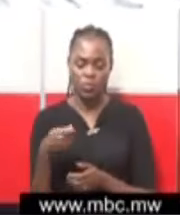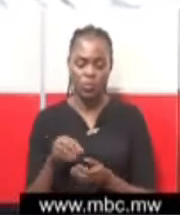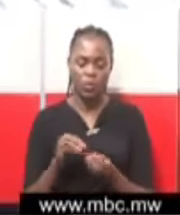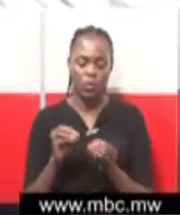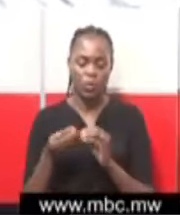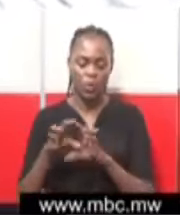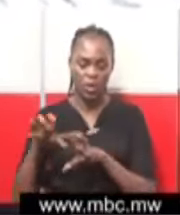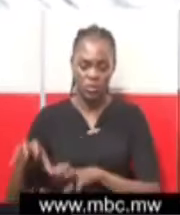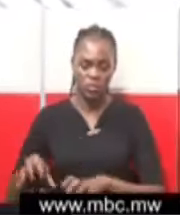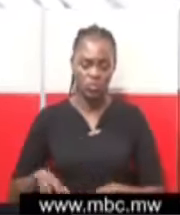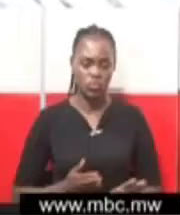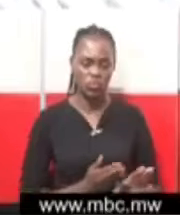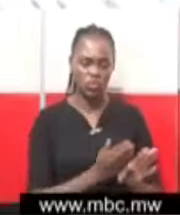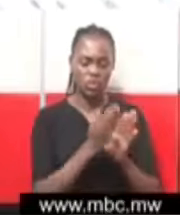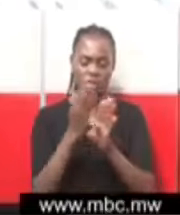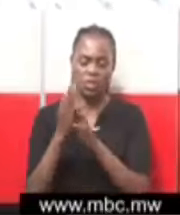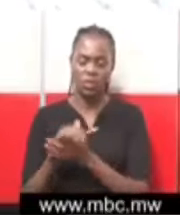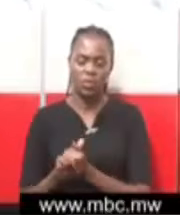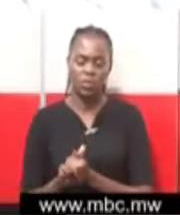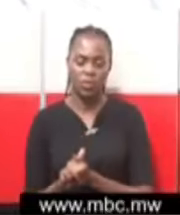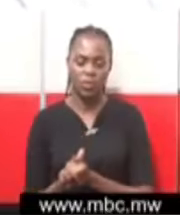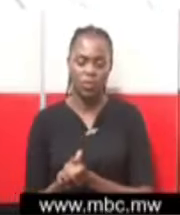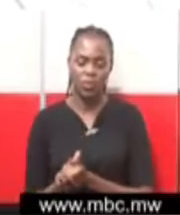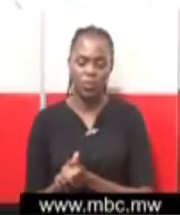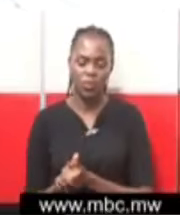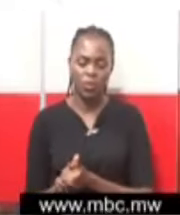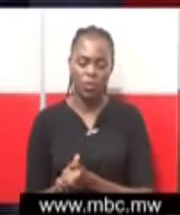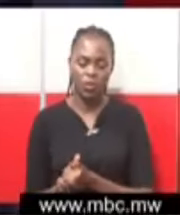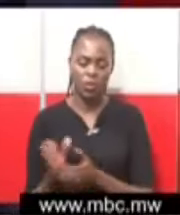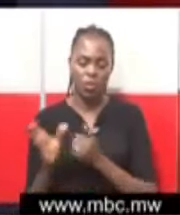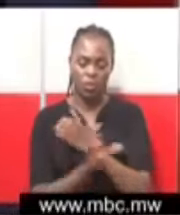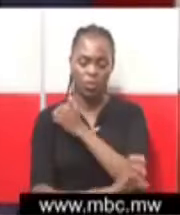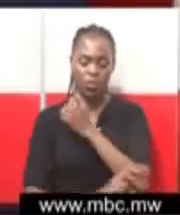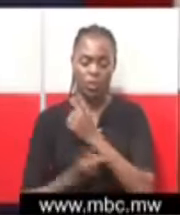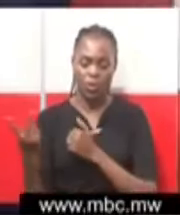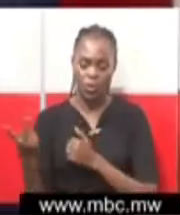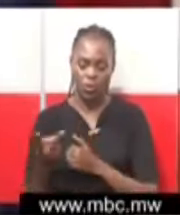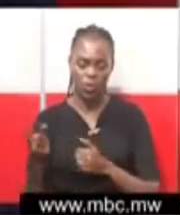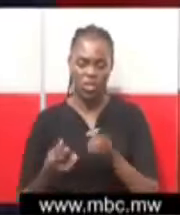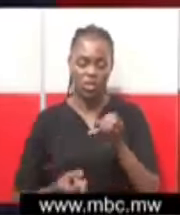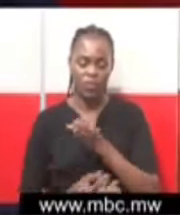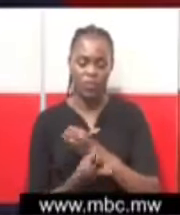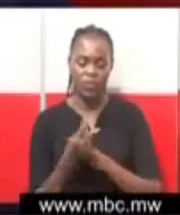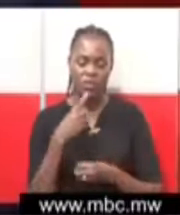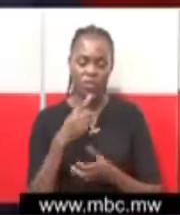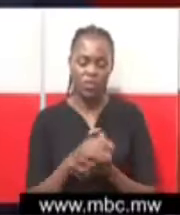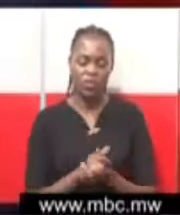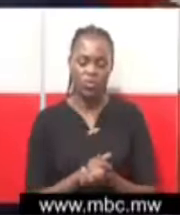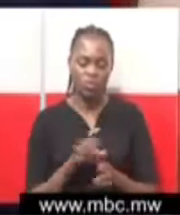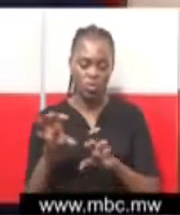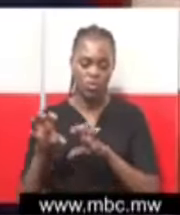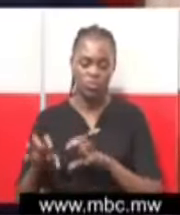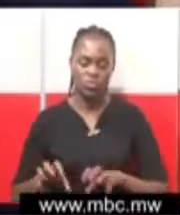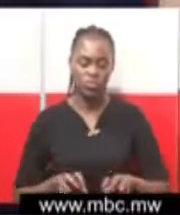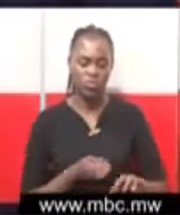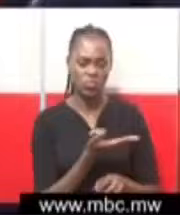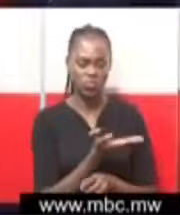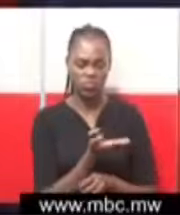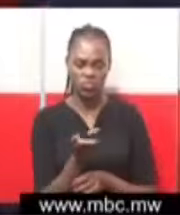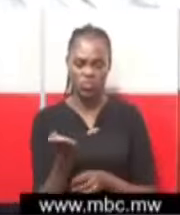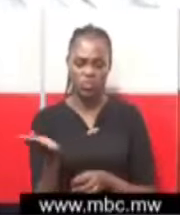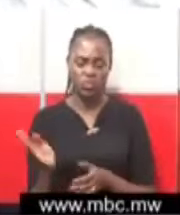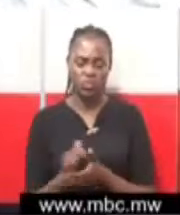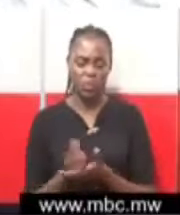issues that are of interest to our two countries, and he has summarized all of the issues that